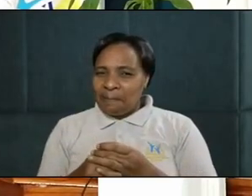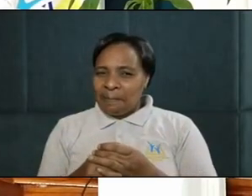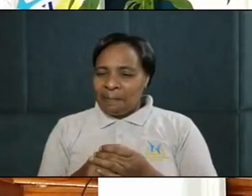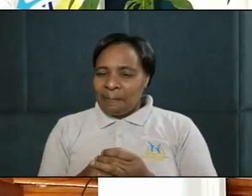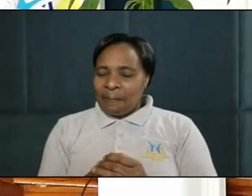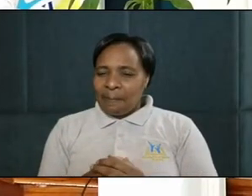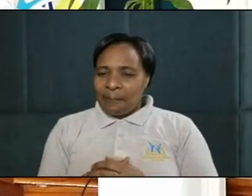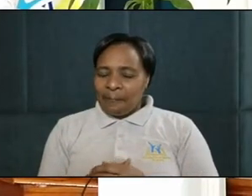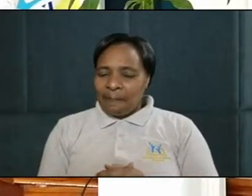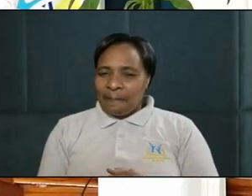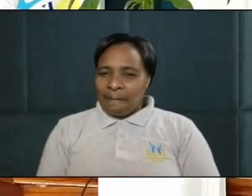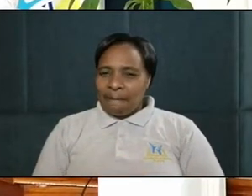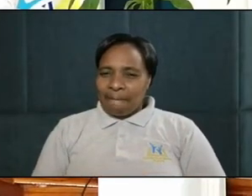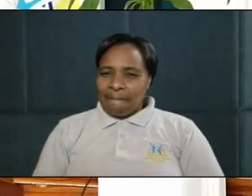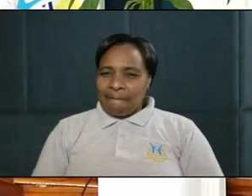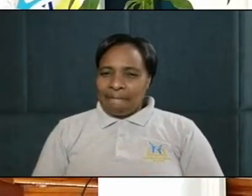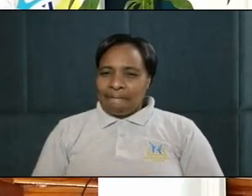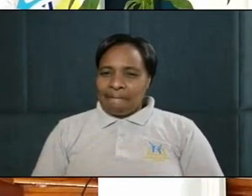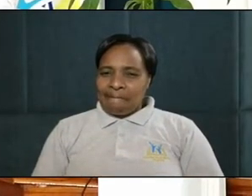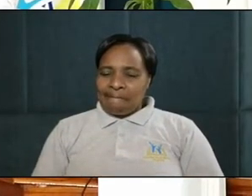and